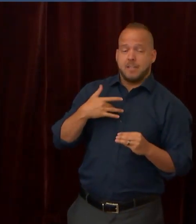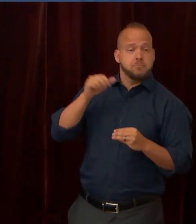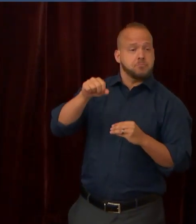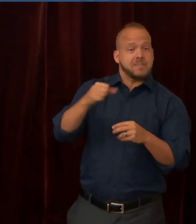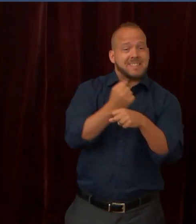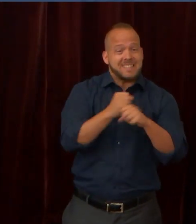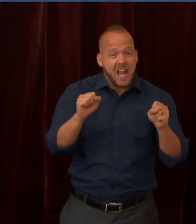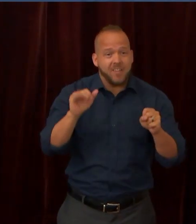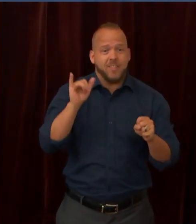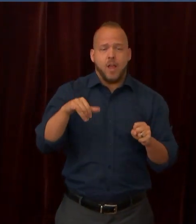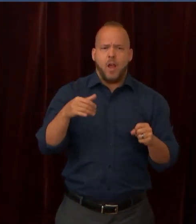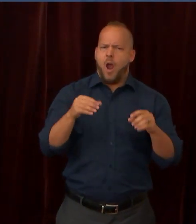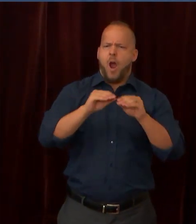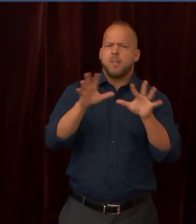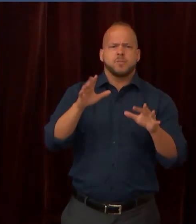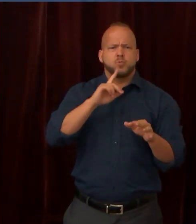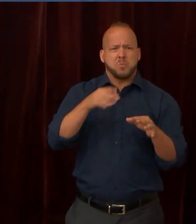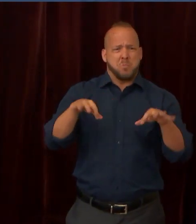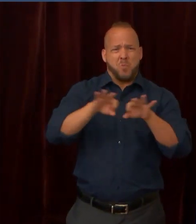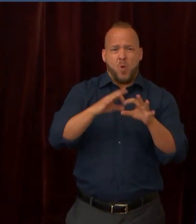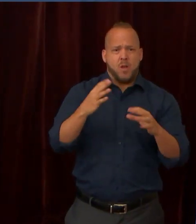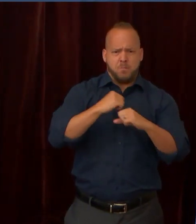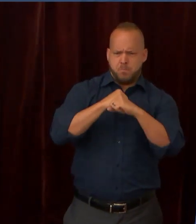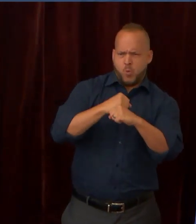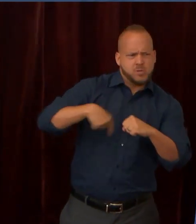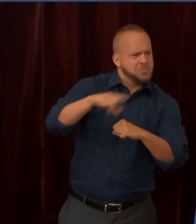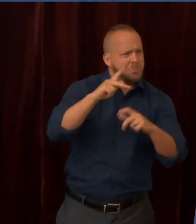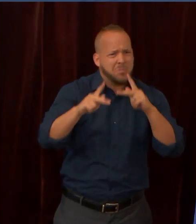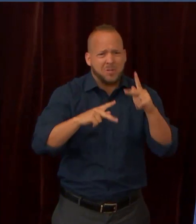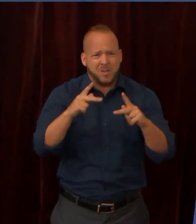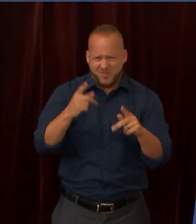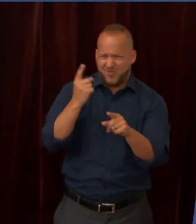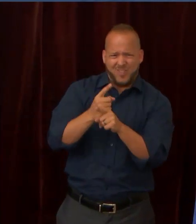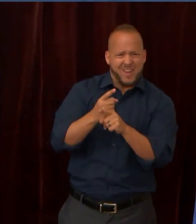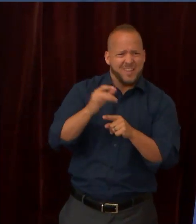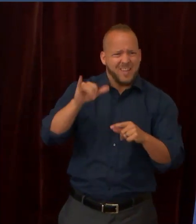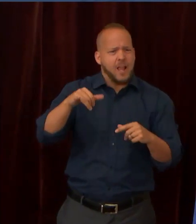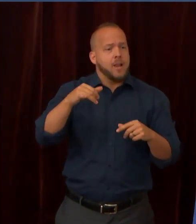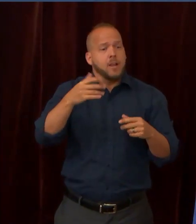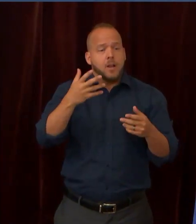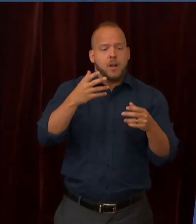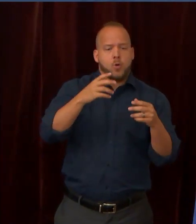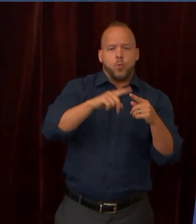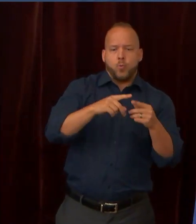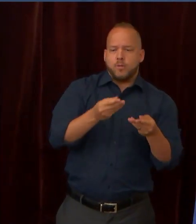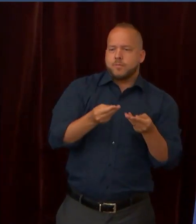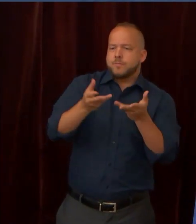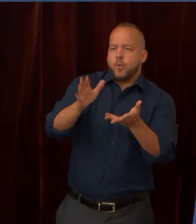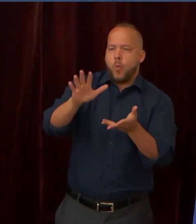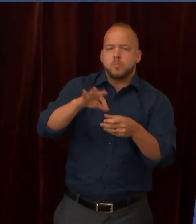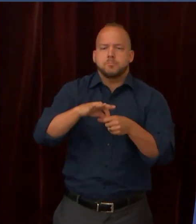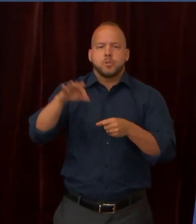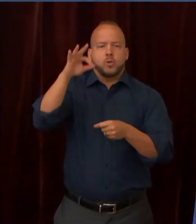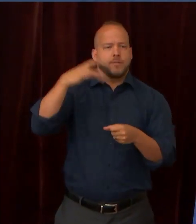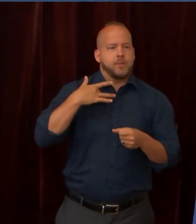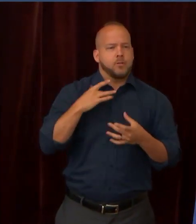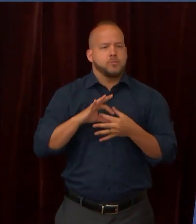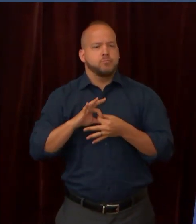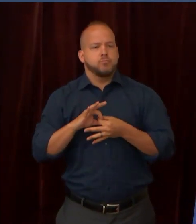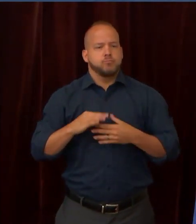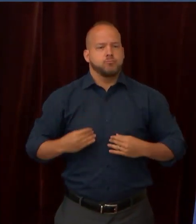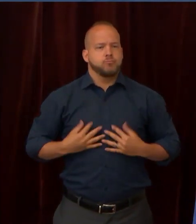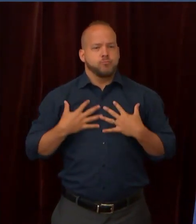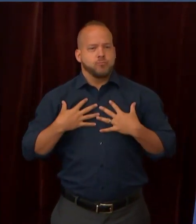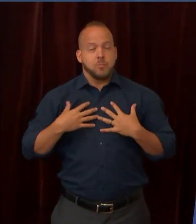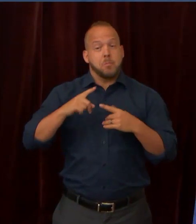their own congregation, the people who are in the faith facility with them, but they're protecting everybody outside